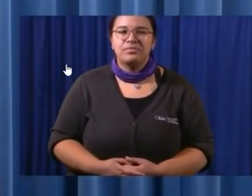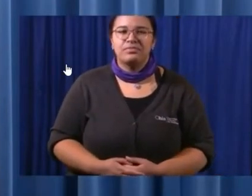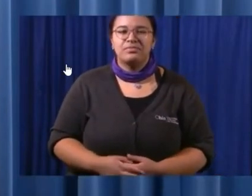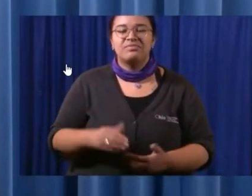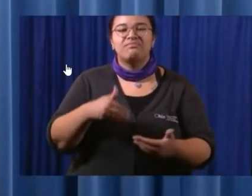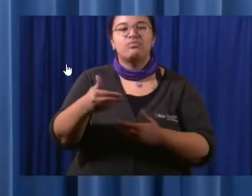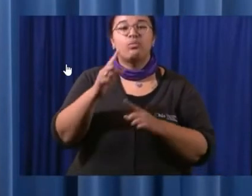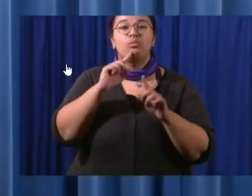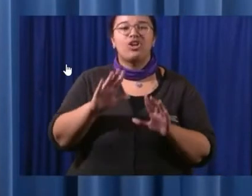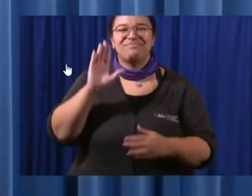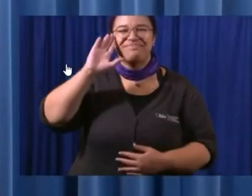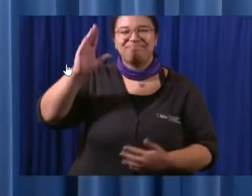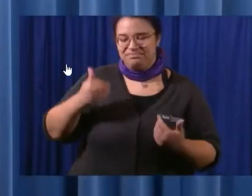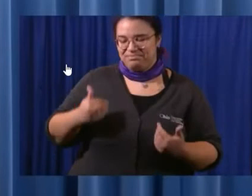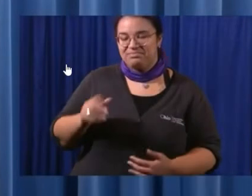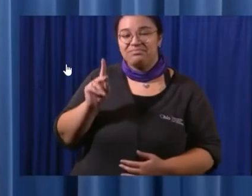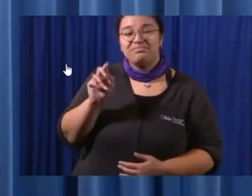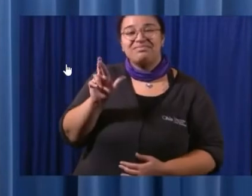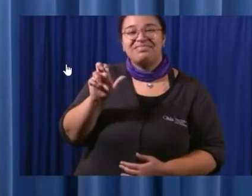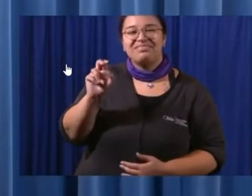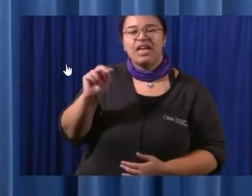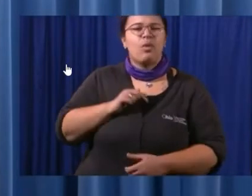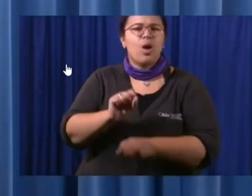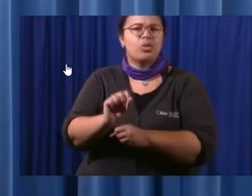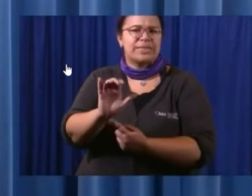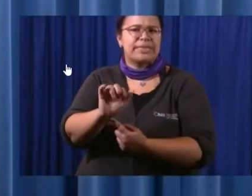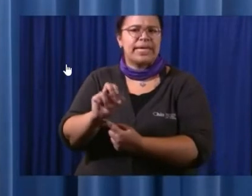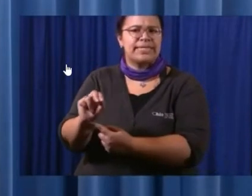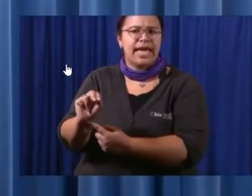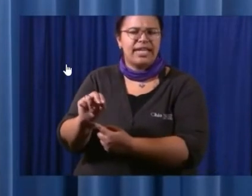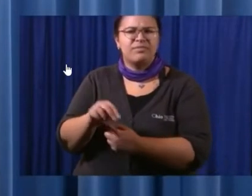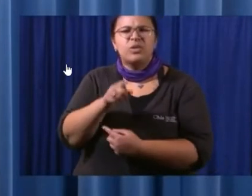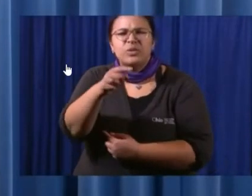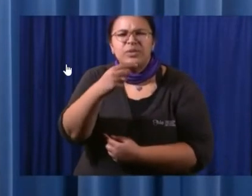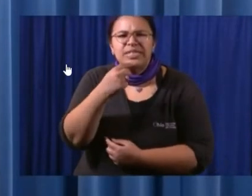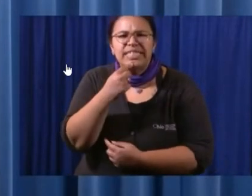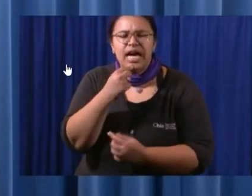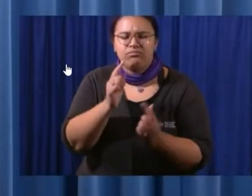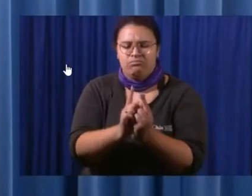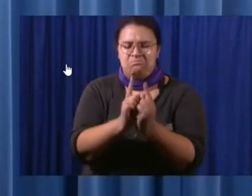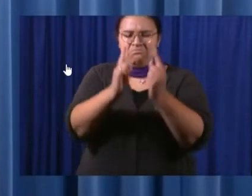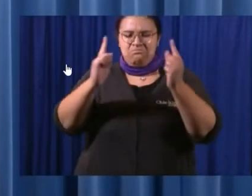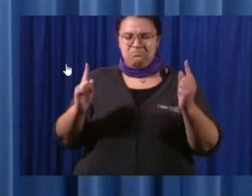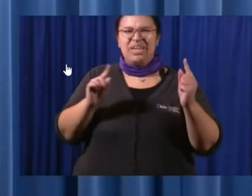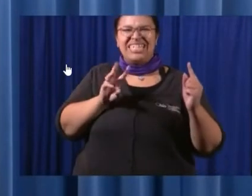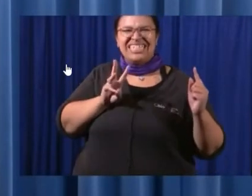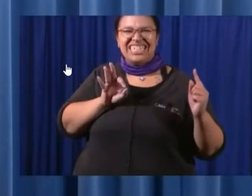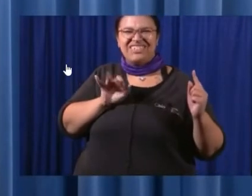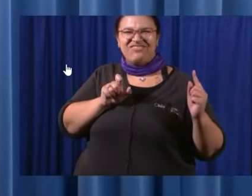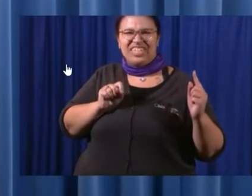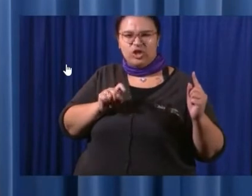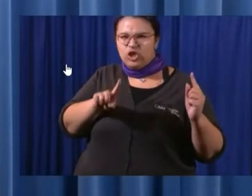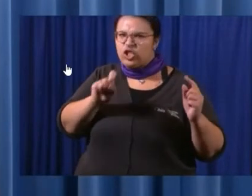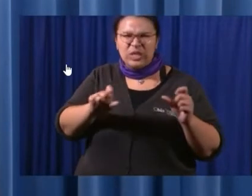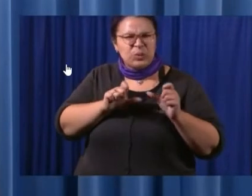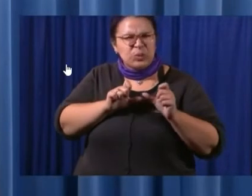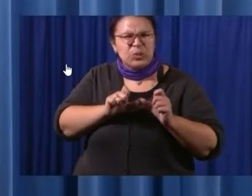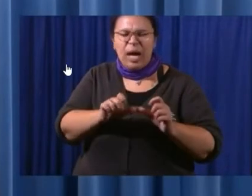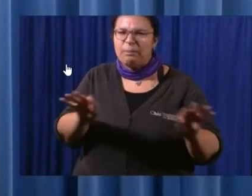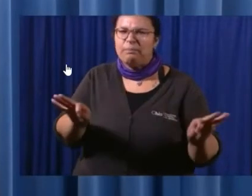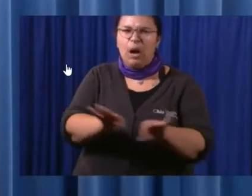Good afternoon, Governor. Karen Johnson, WLWT, Cincinnati. You said 6-foot distance must be maintained as much as possible in the